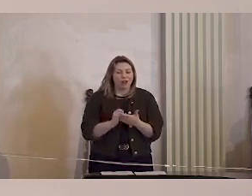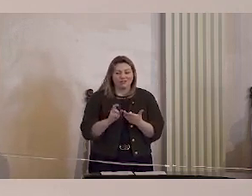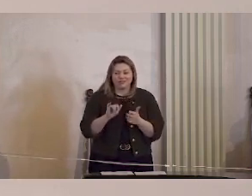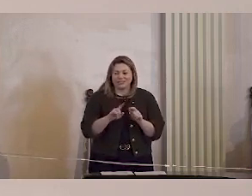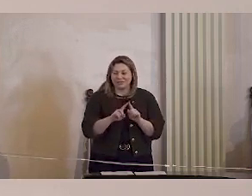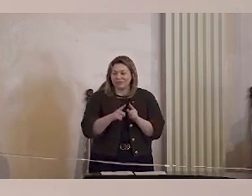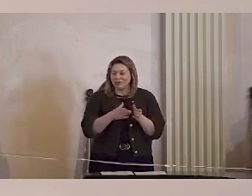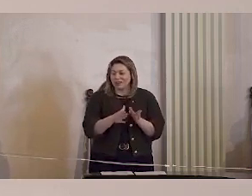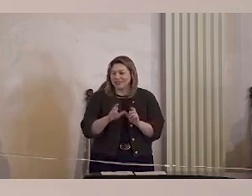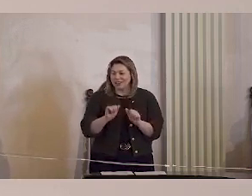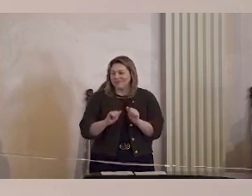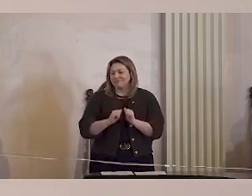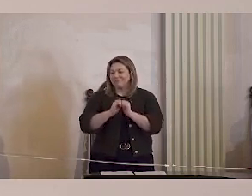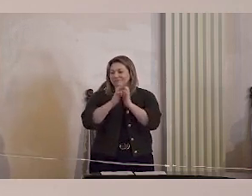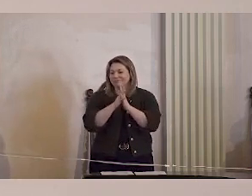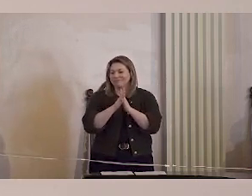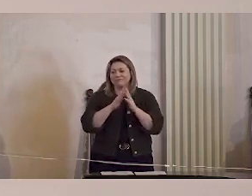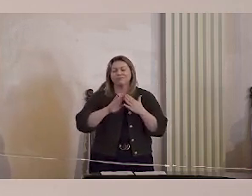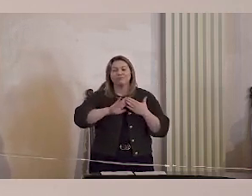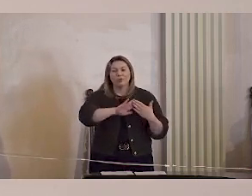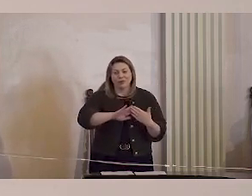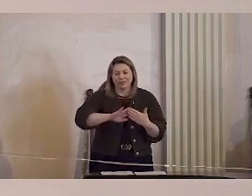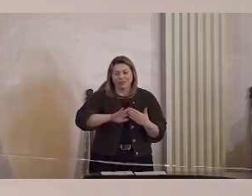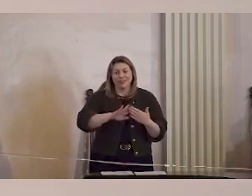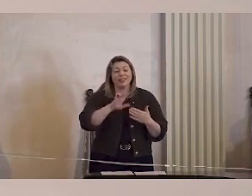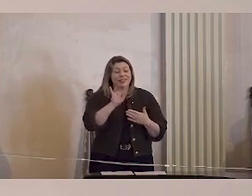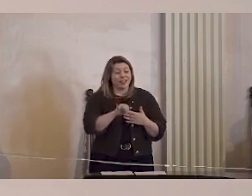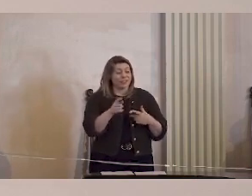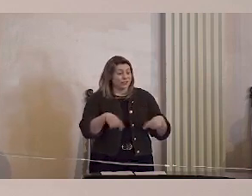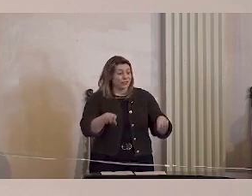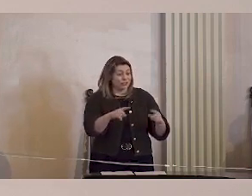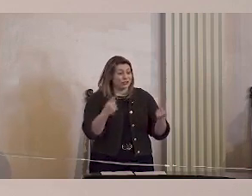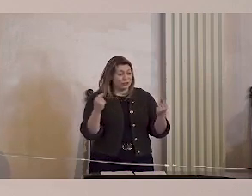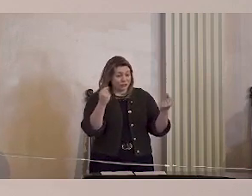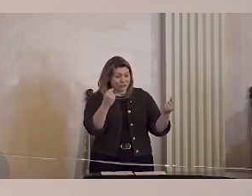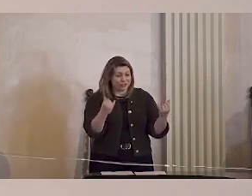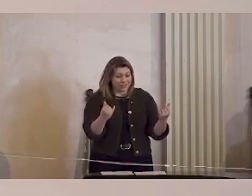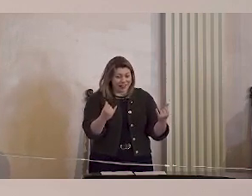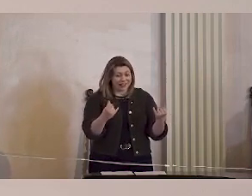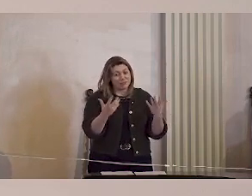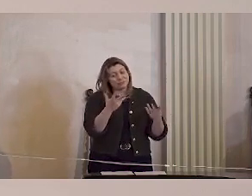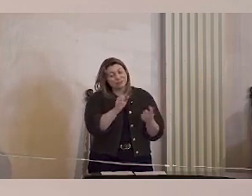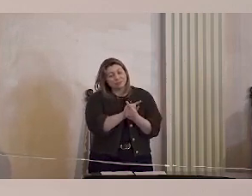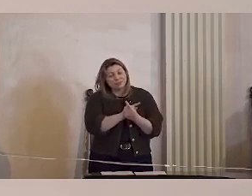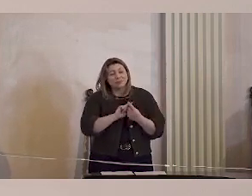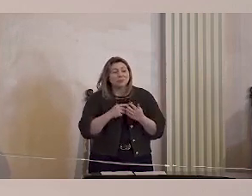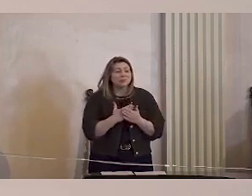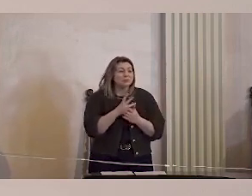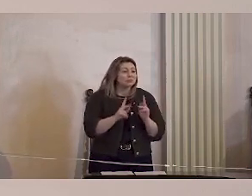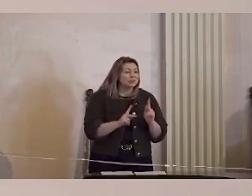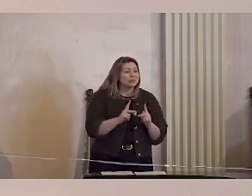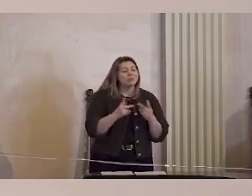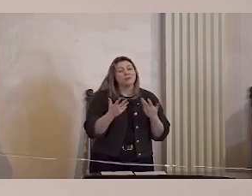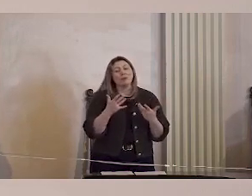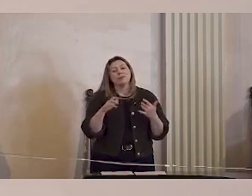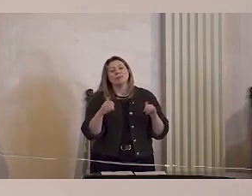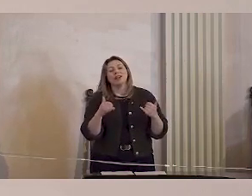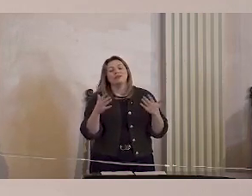community. So that's what you're going to do today. You might meet some new people. You might go play